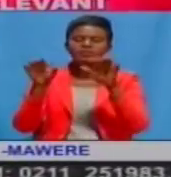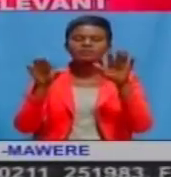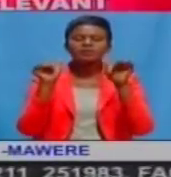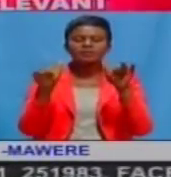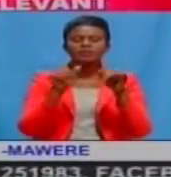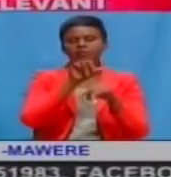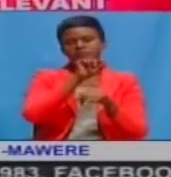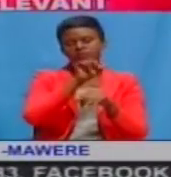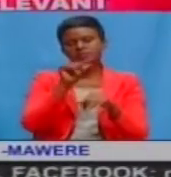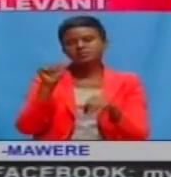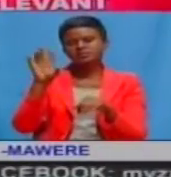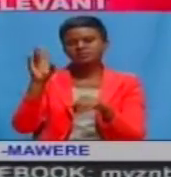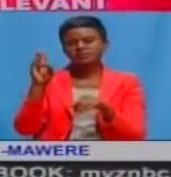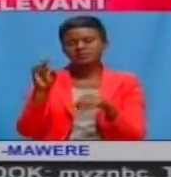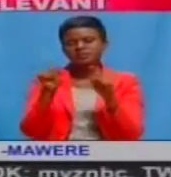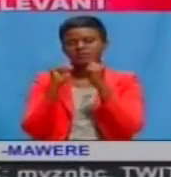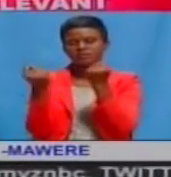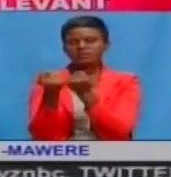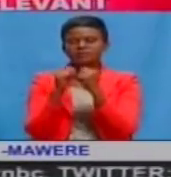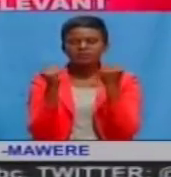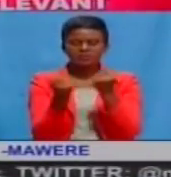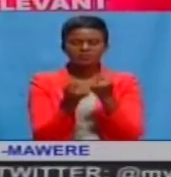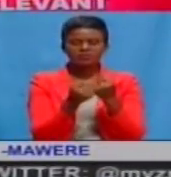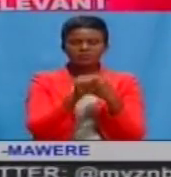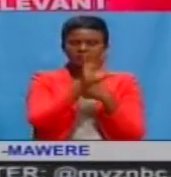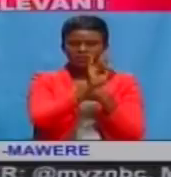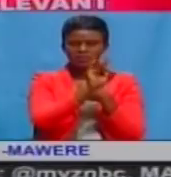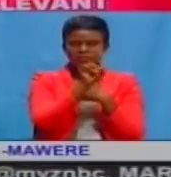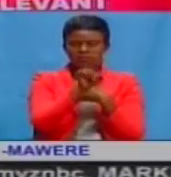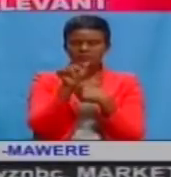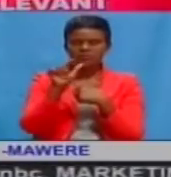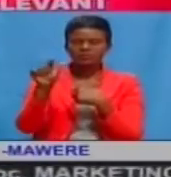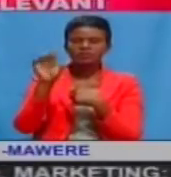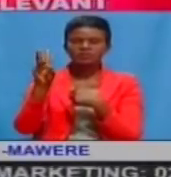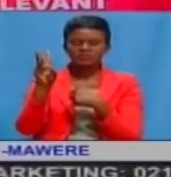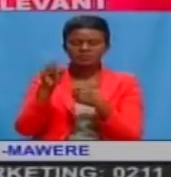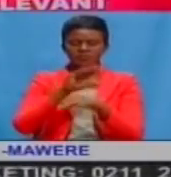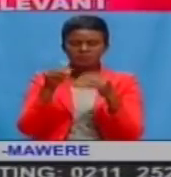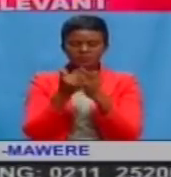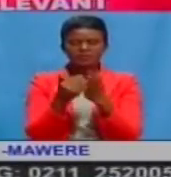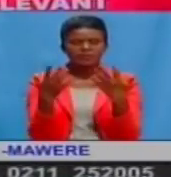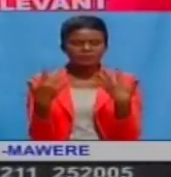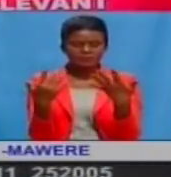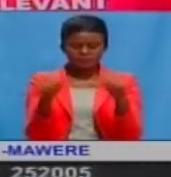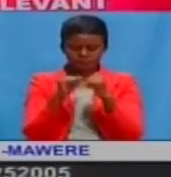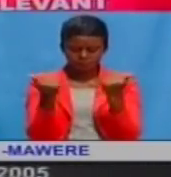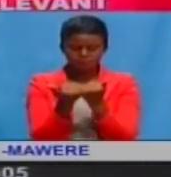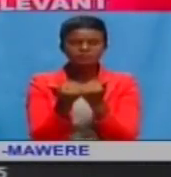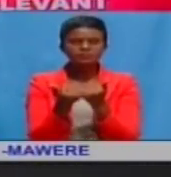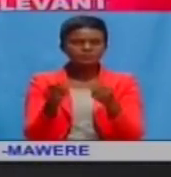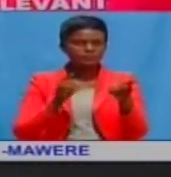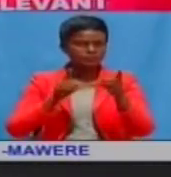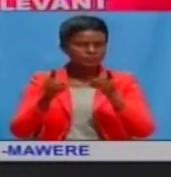teams 32-16 and 33-26 respectively. And Handball Association of Zambia